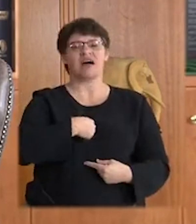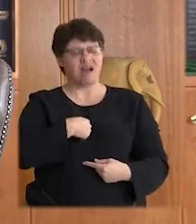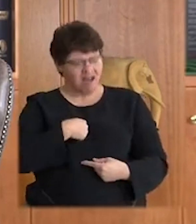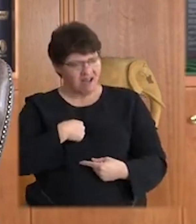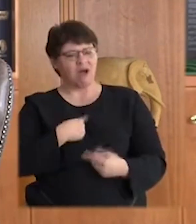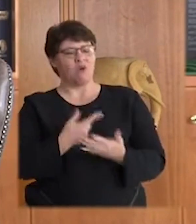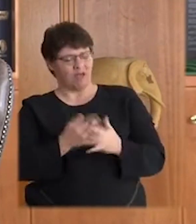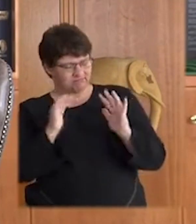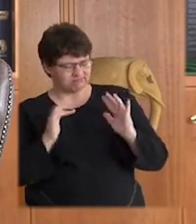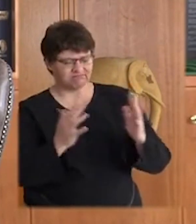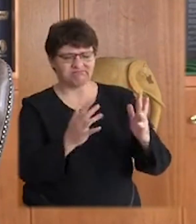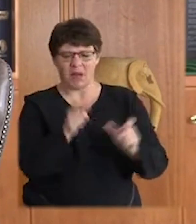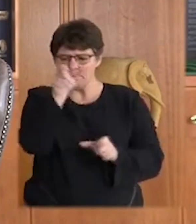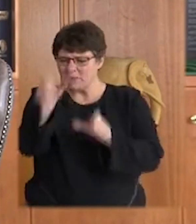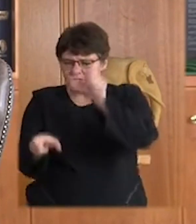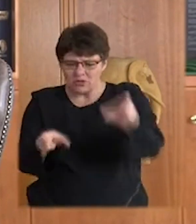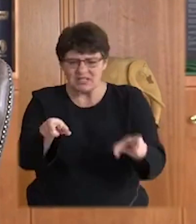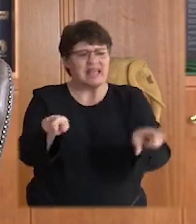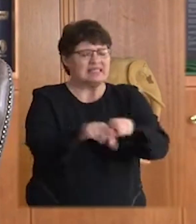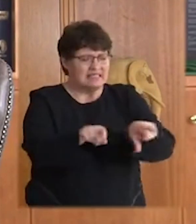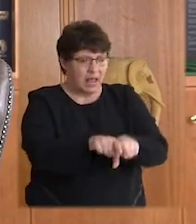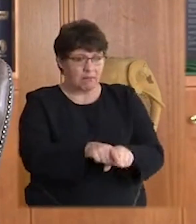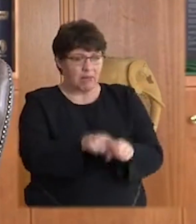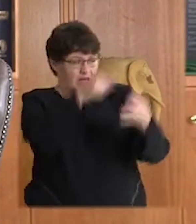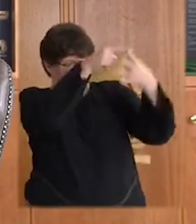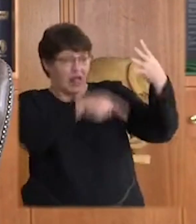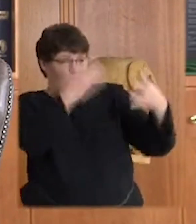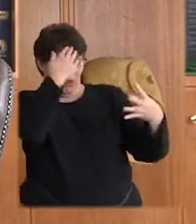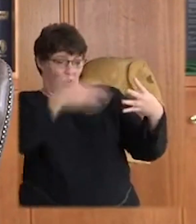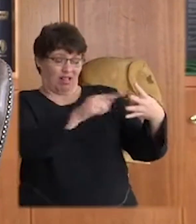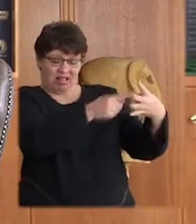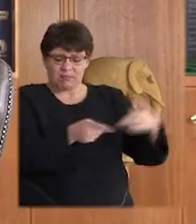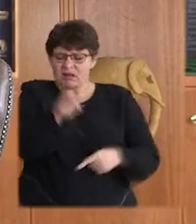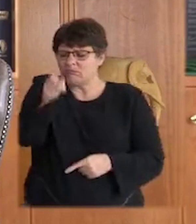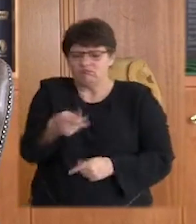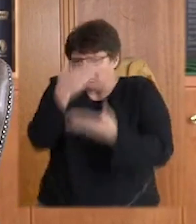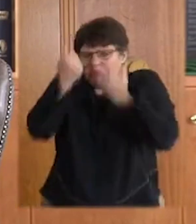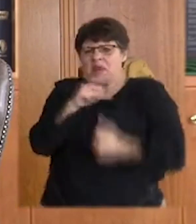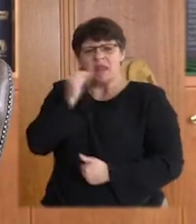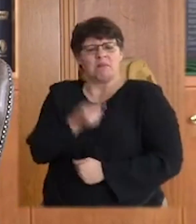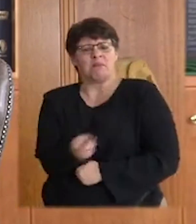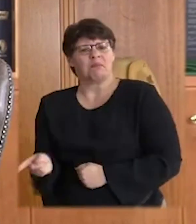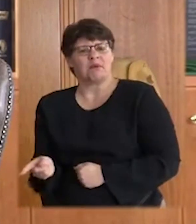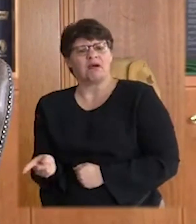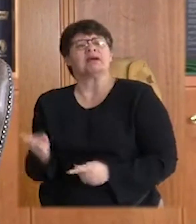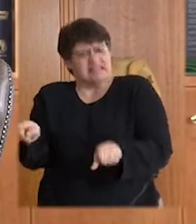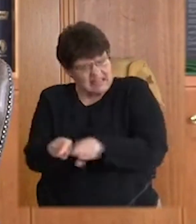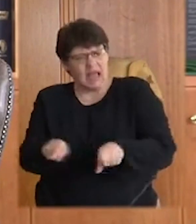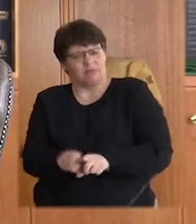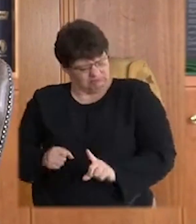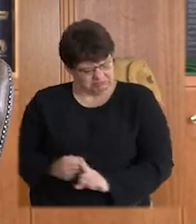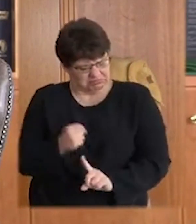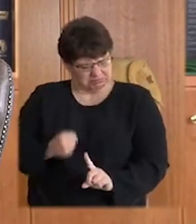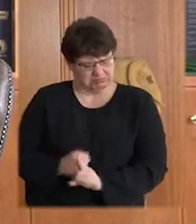ordinary compatriots whose names are unknown but whose sacrifices were just